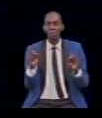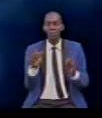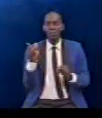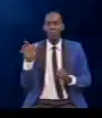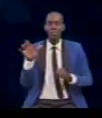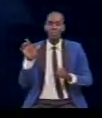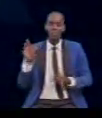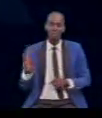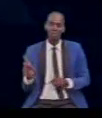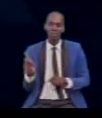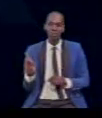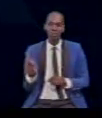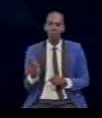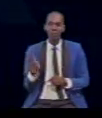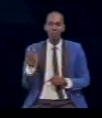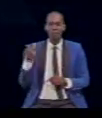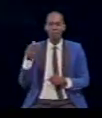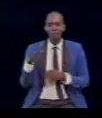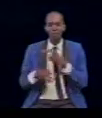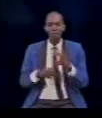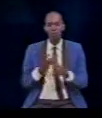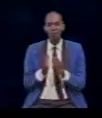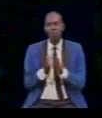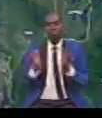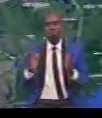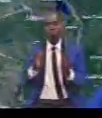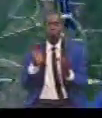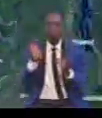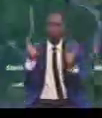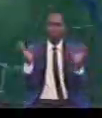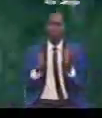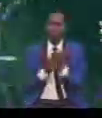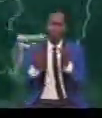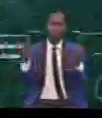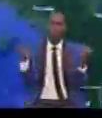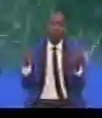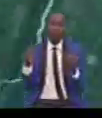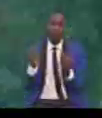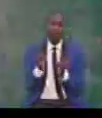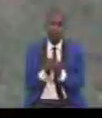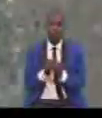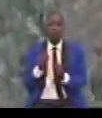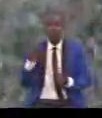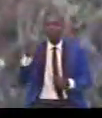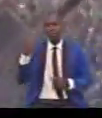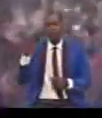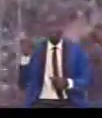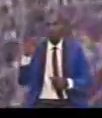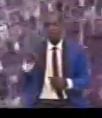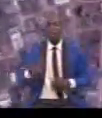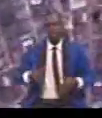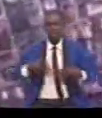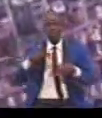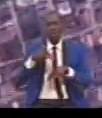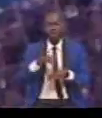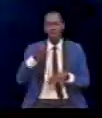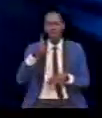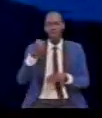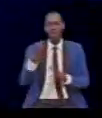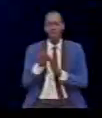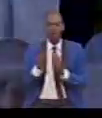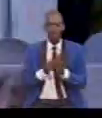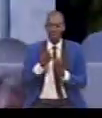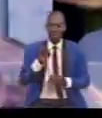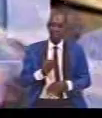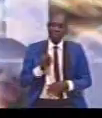GCK, Global Crusade with Kumuyi. Live in Edo State, South Nigeria, and to